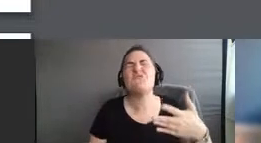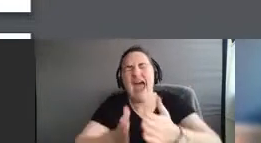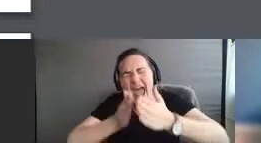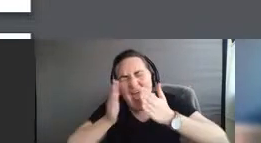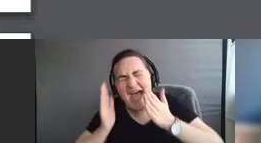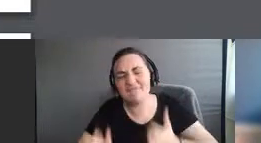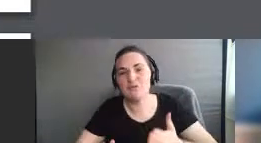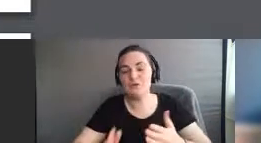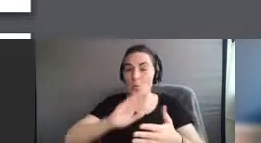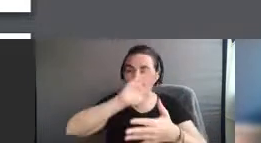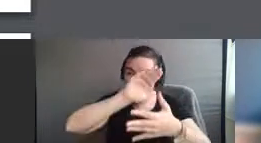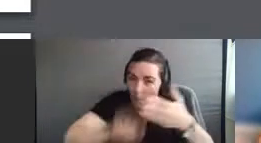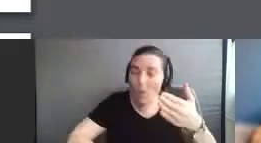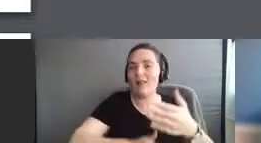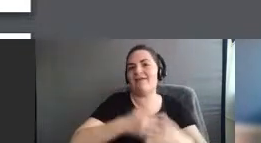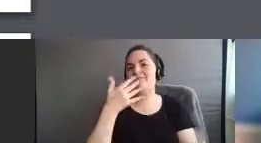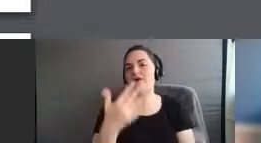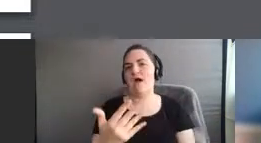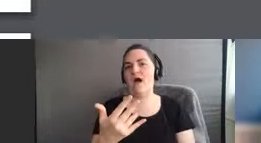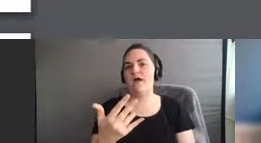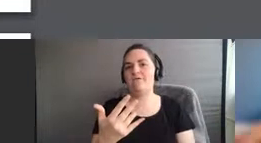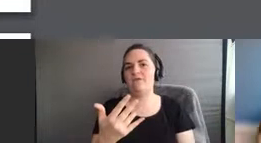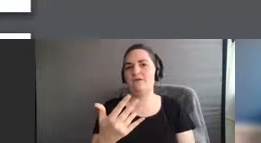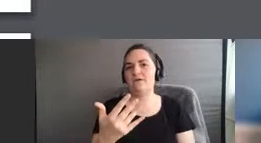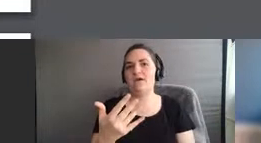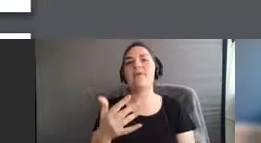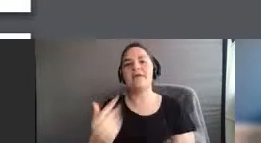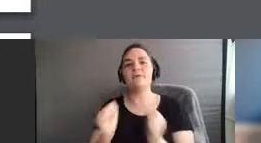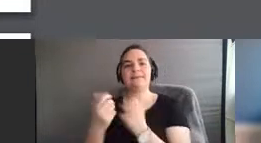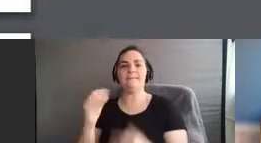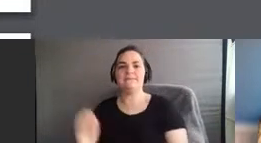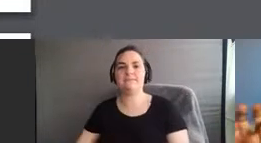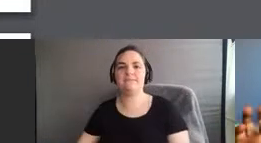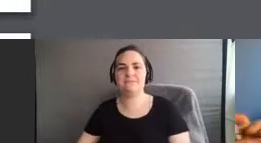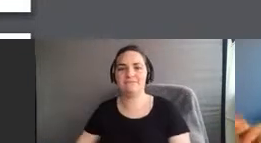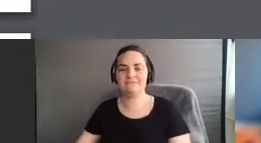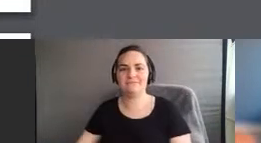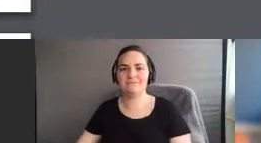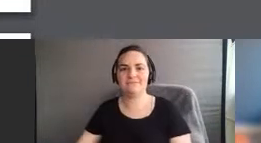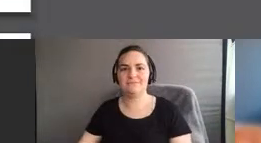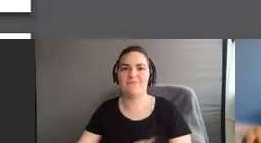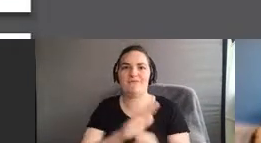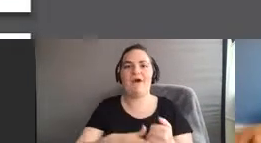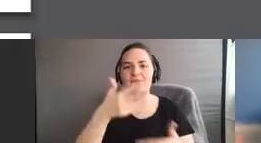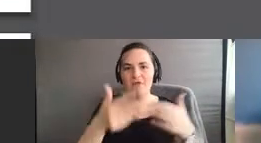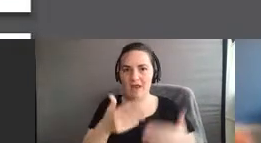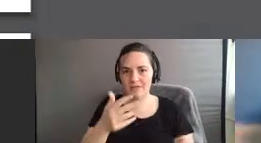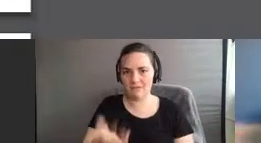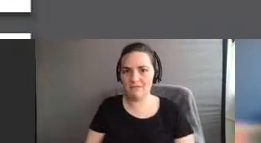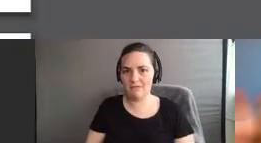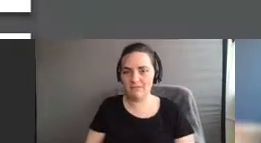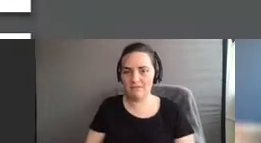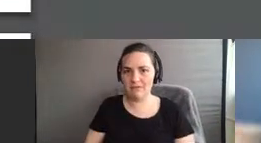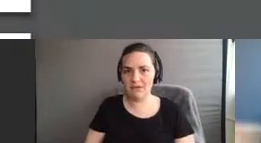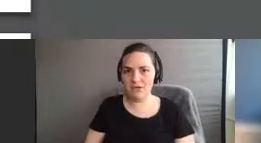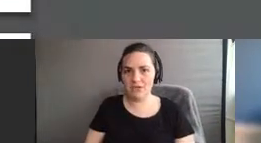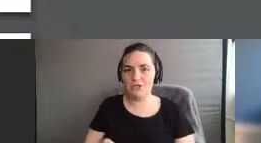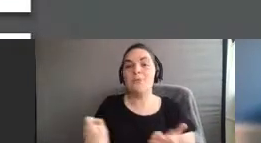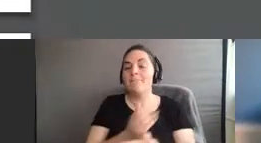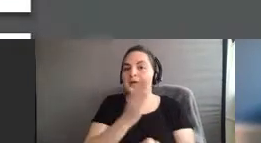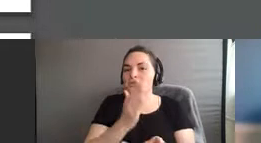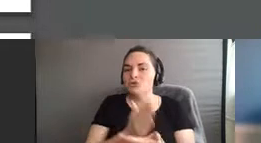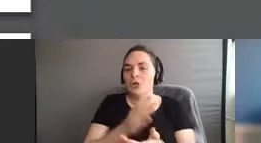flagged engagement tasks. Do the engagement tasks. Keep a record that you've done it, keep evidence that you've done it, pop it